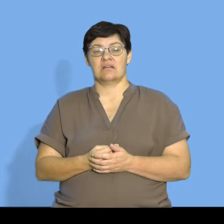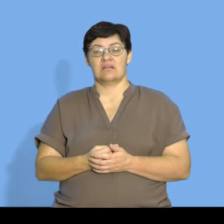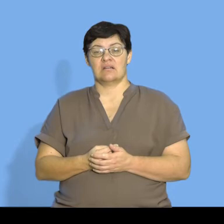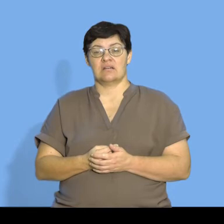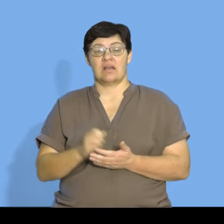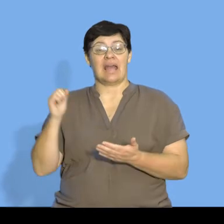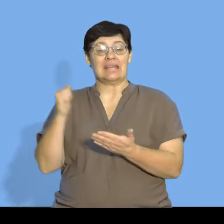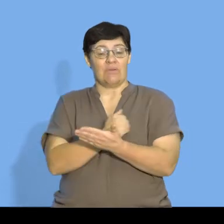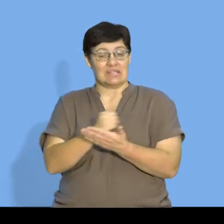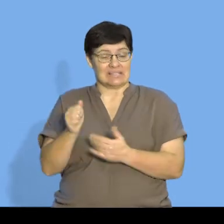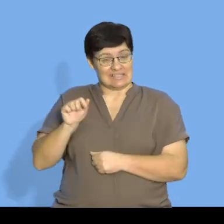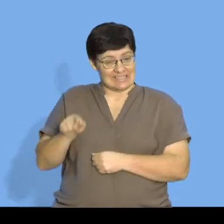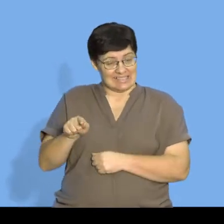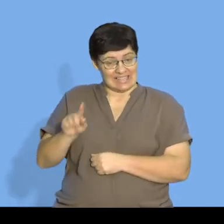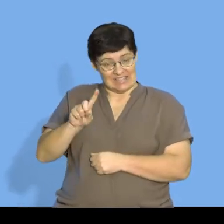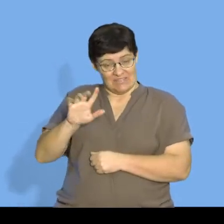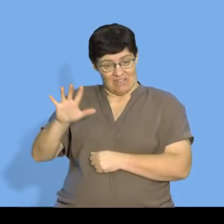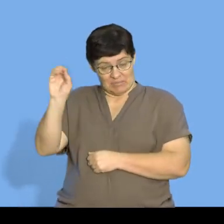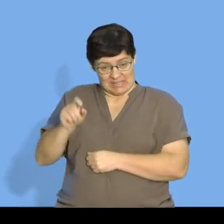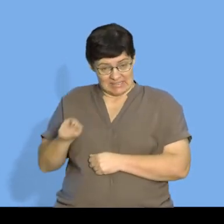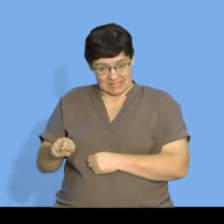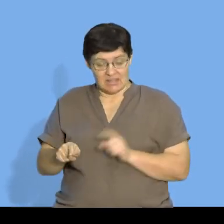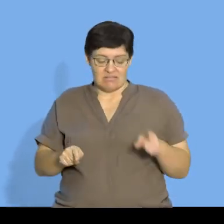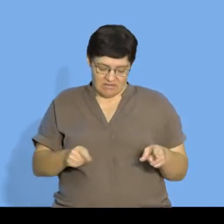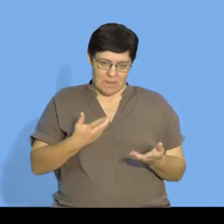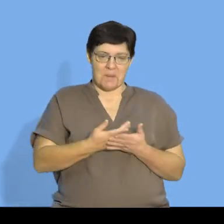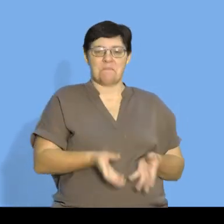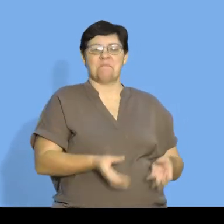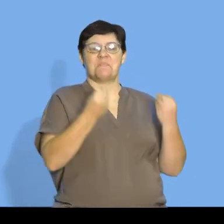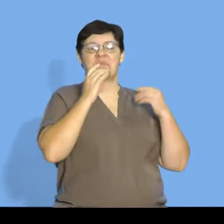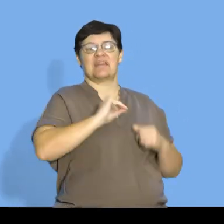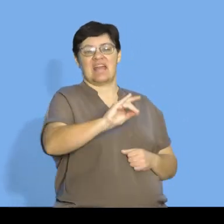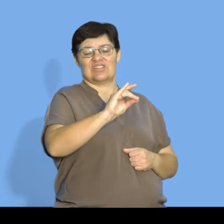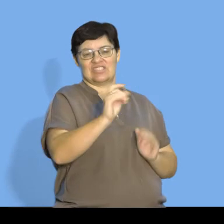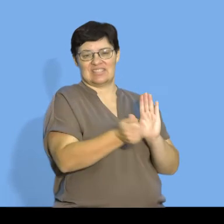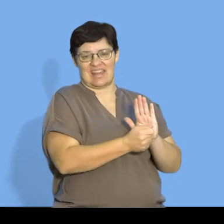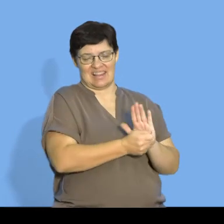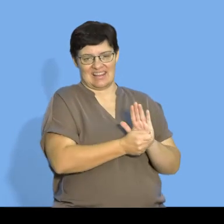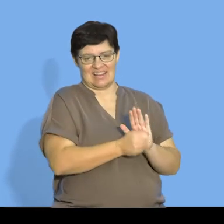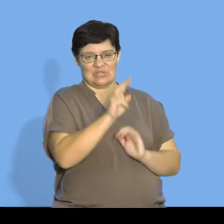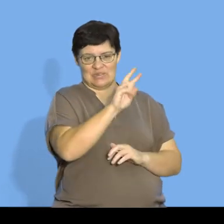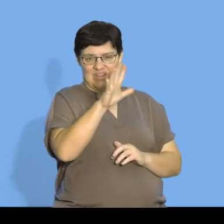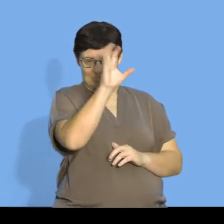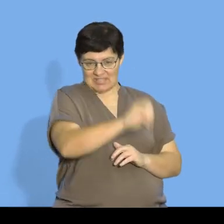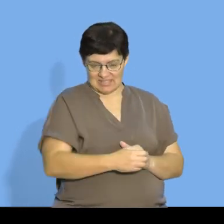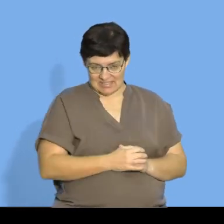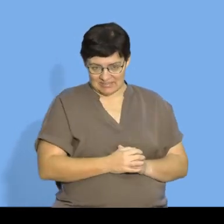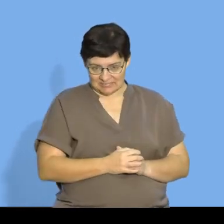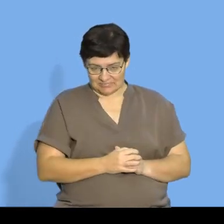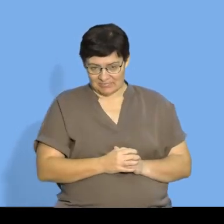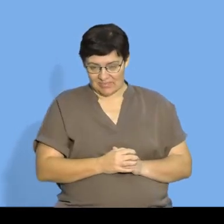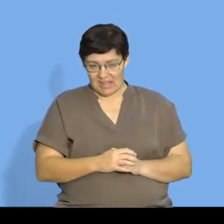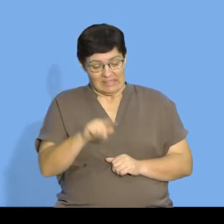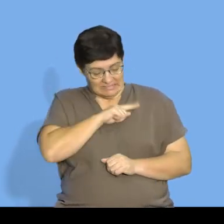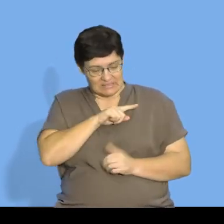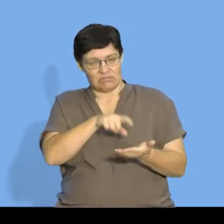have the credit sales component, you can now calculate your cash sales component, because that is what we